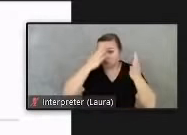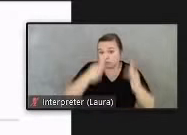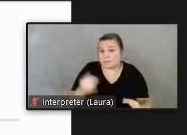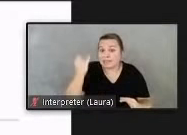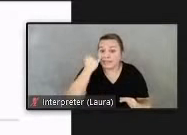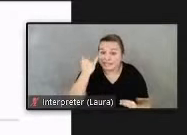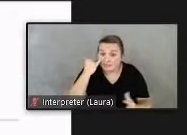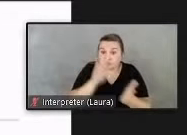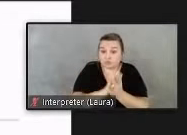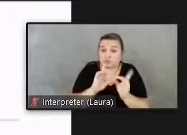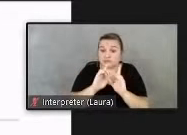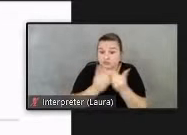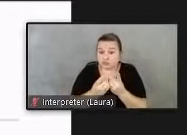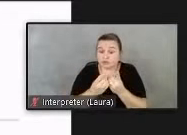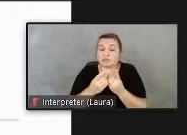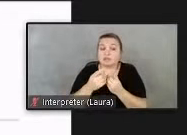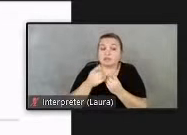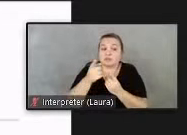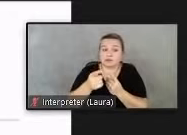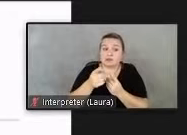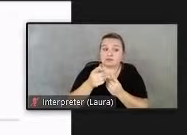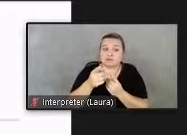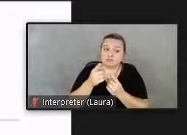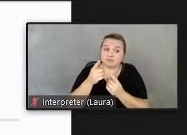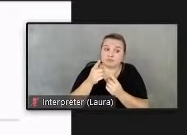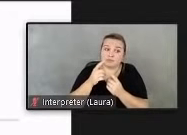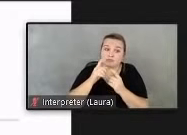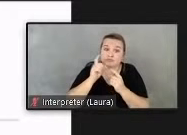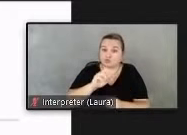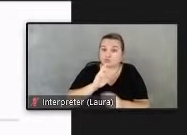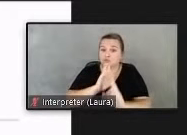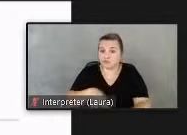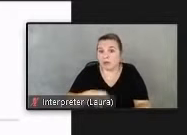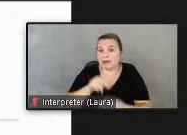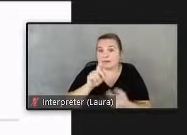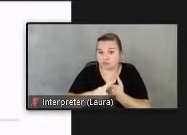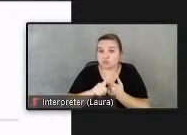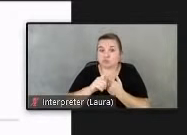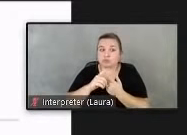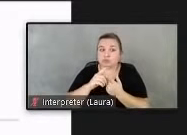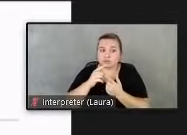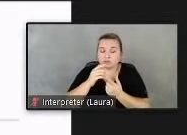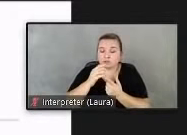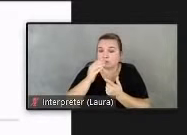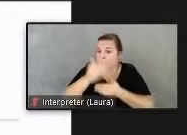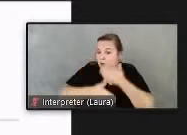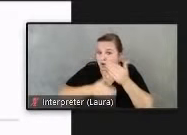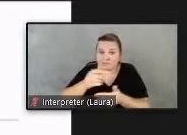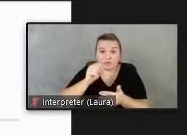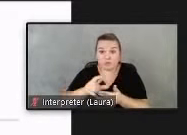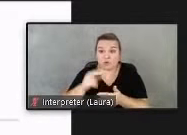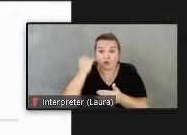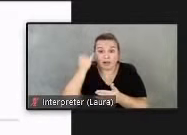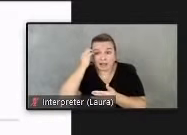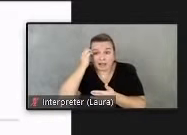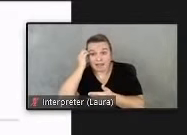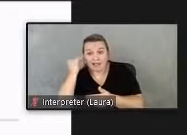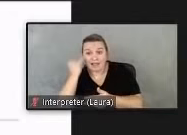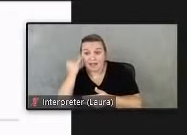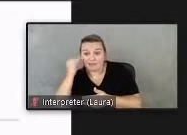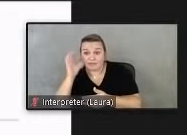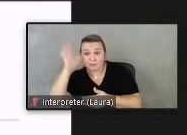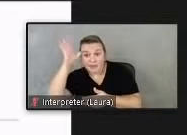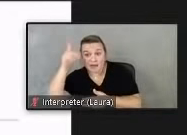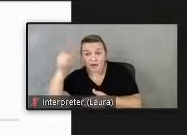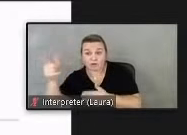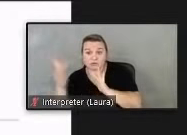the school district should respond, how the district should respond to the parents' due process hearing request, or when the parents contact me, what documentation they